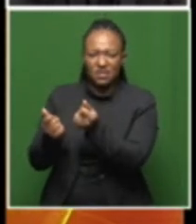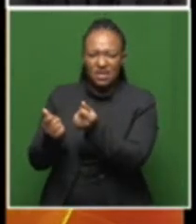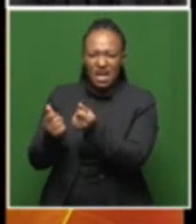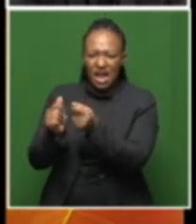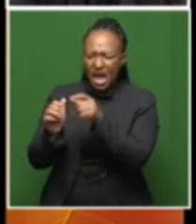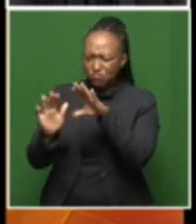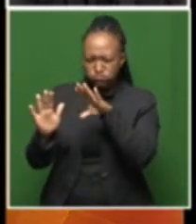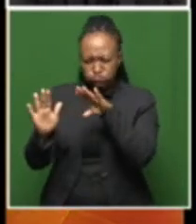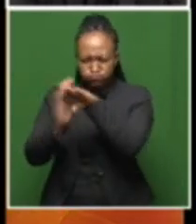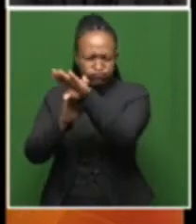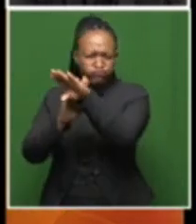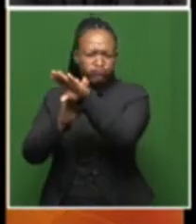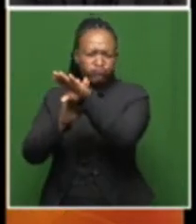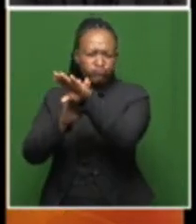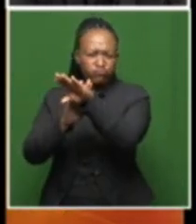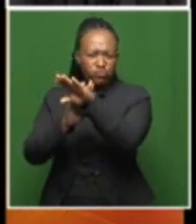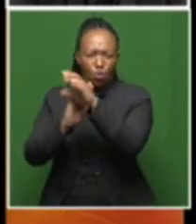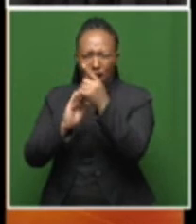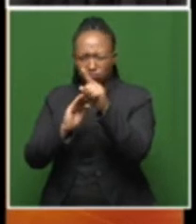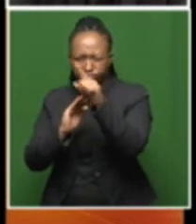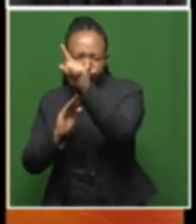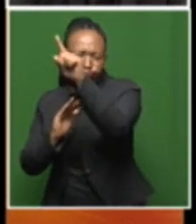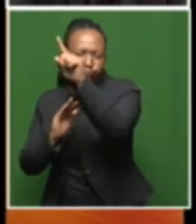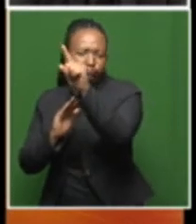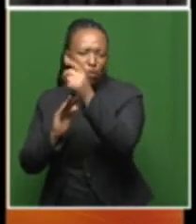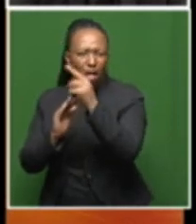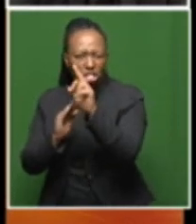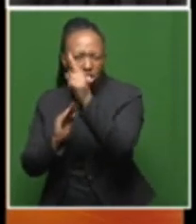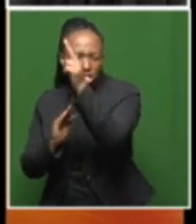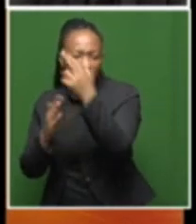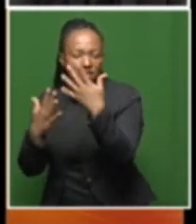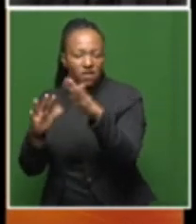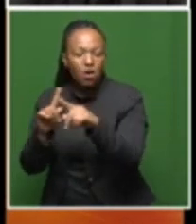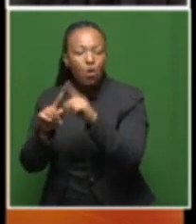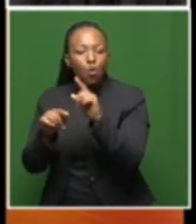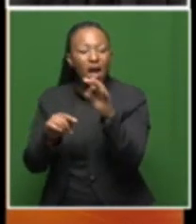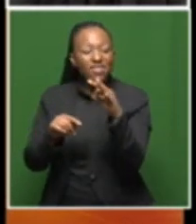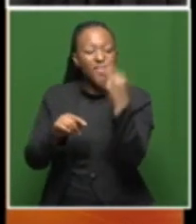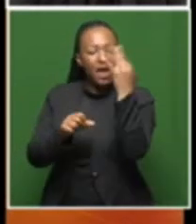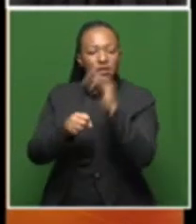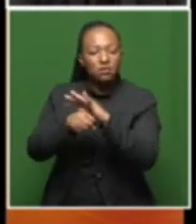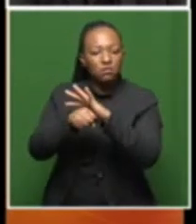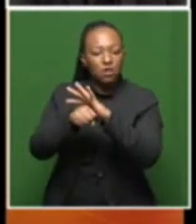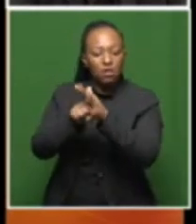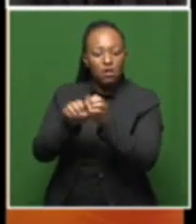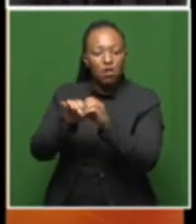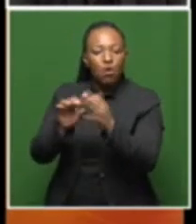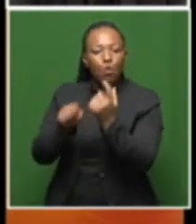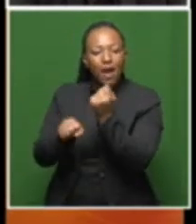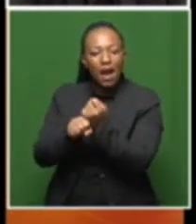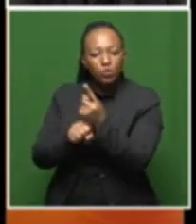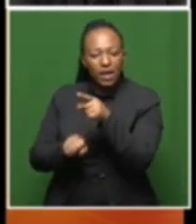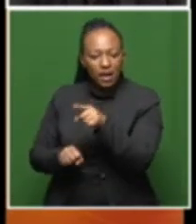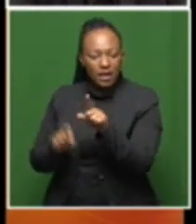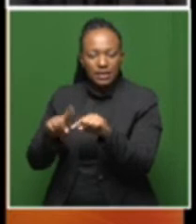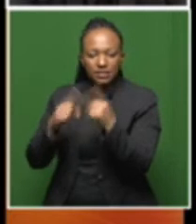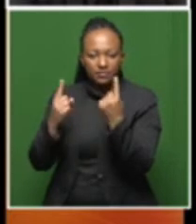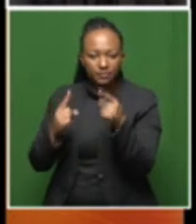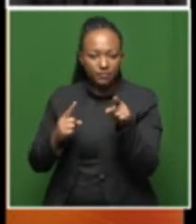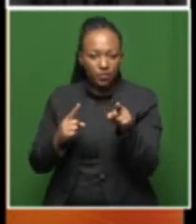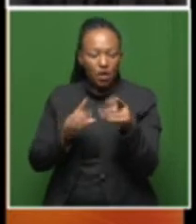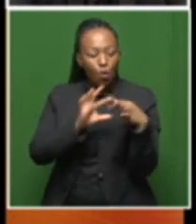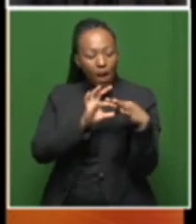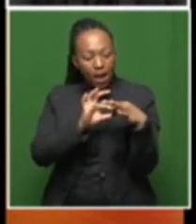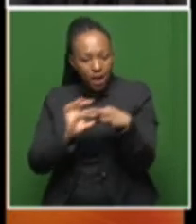rocket launching? Yeah, not much different than the beginning of the third wave in Gauteng. And that's associated again with